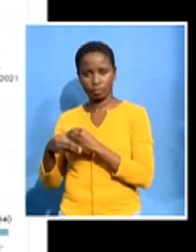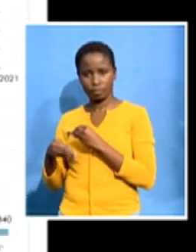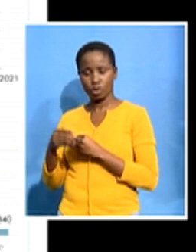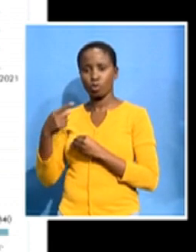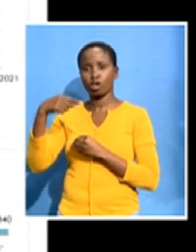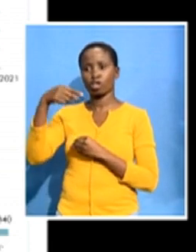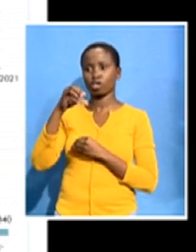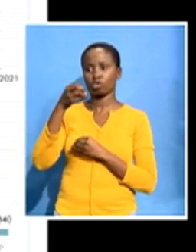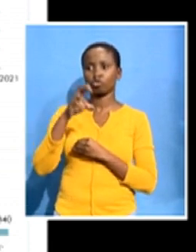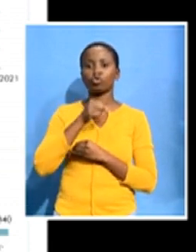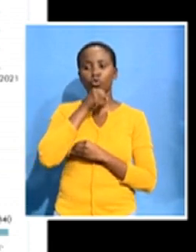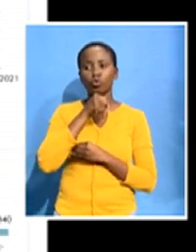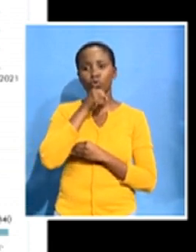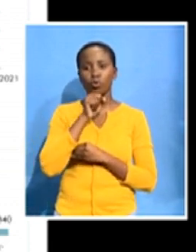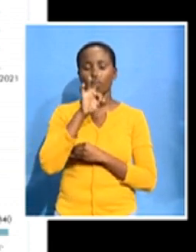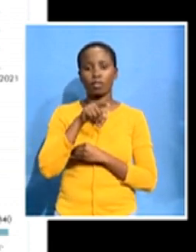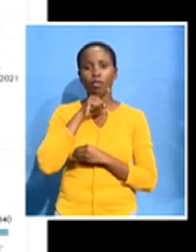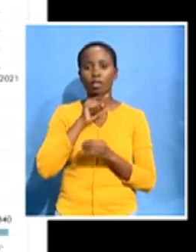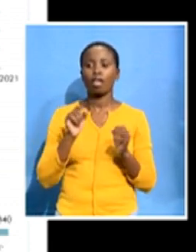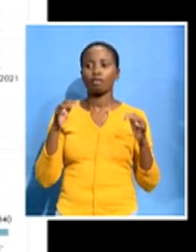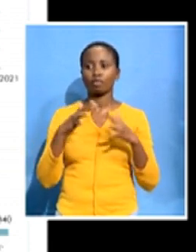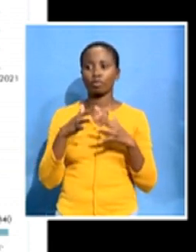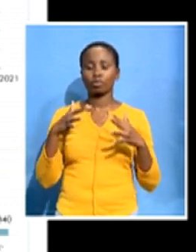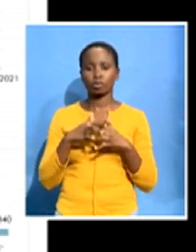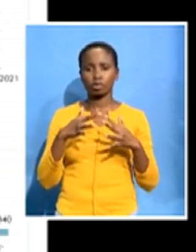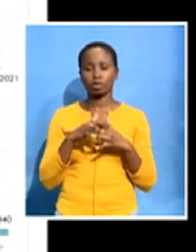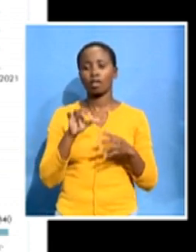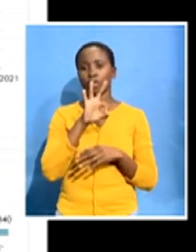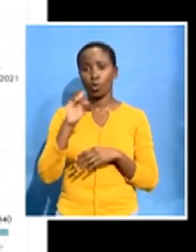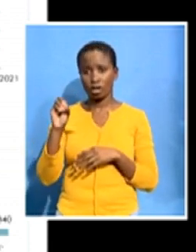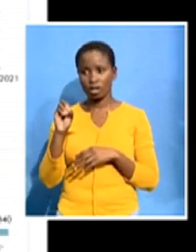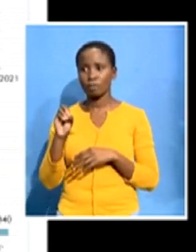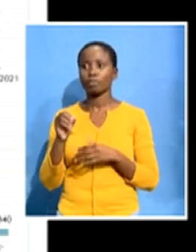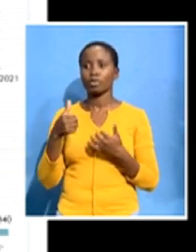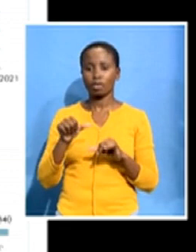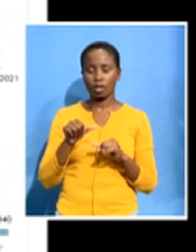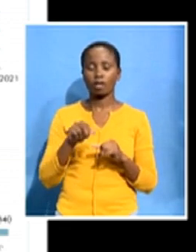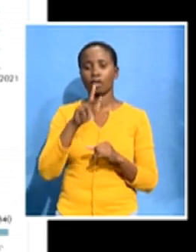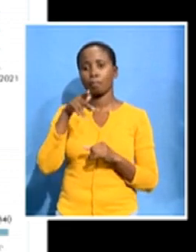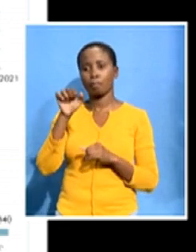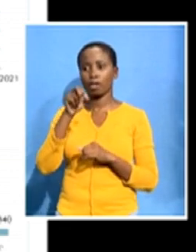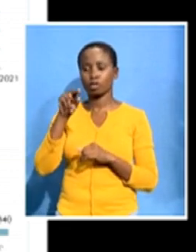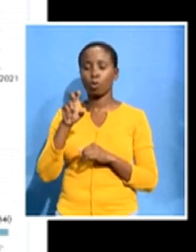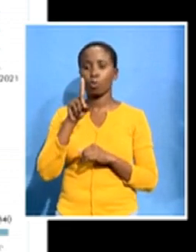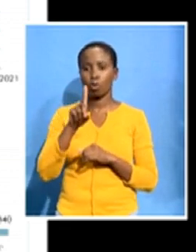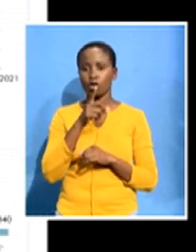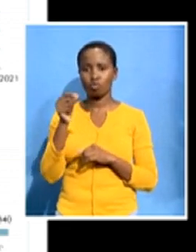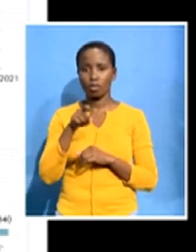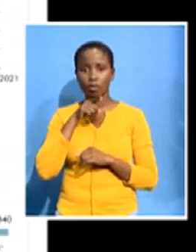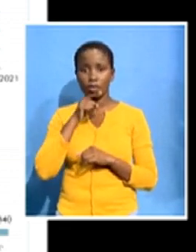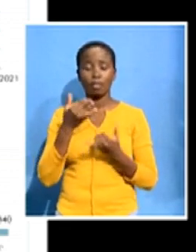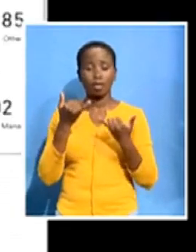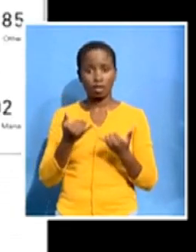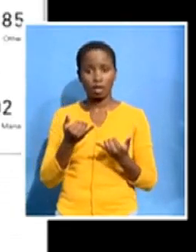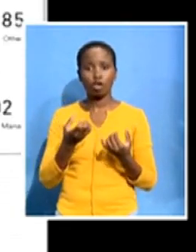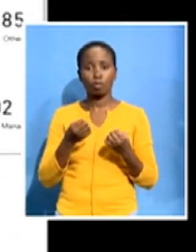Worcester 2,300, Paarl 3,100, and even in a place like Caledon, it's now 1,300, plus the additional sites